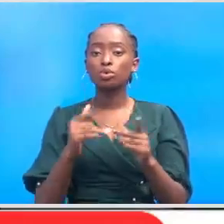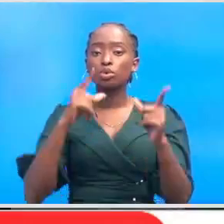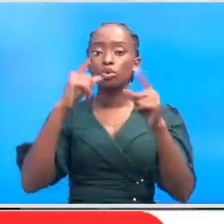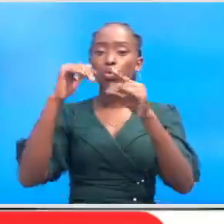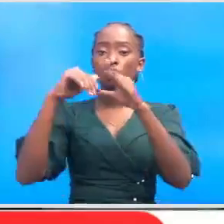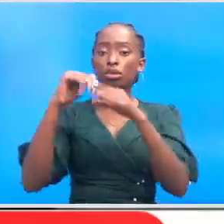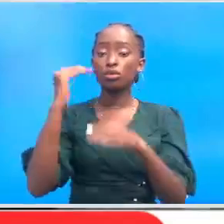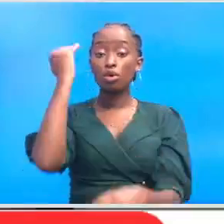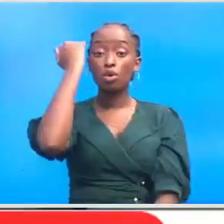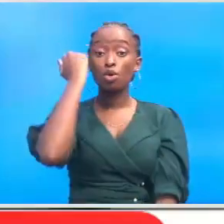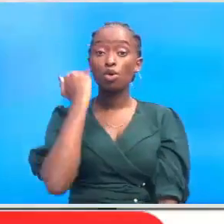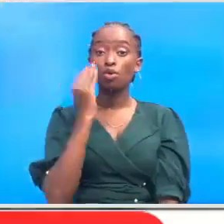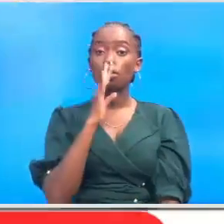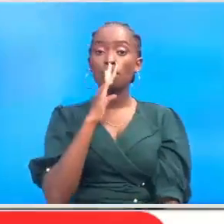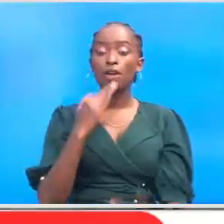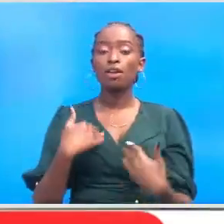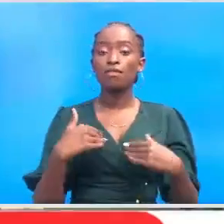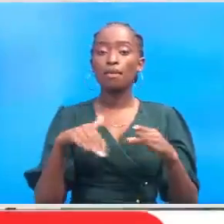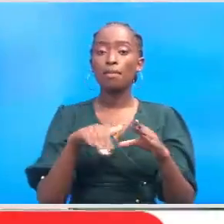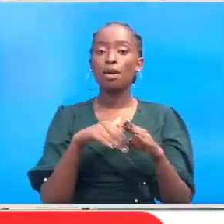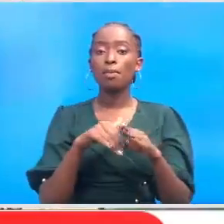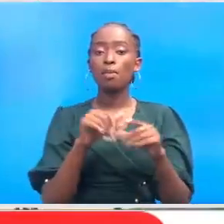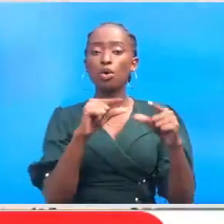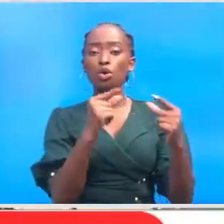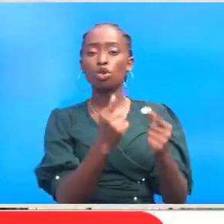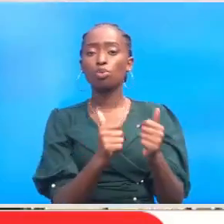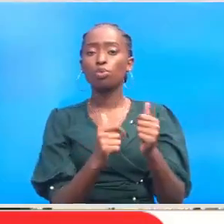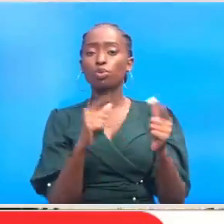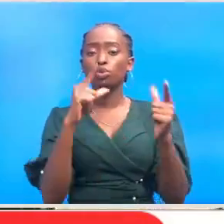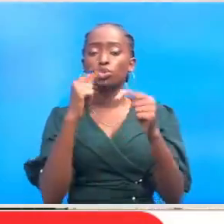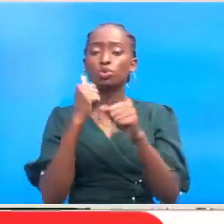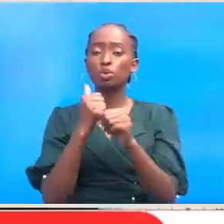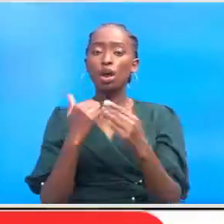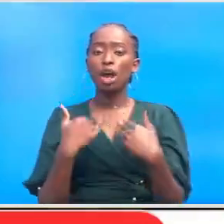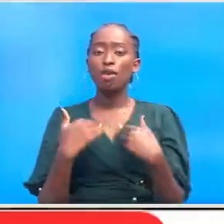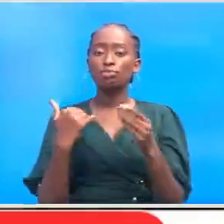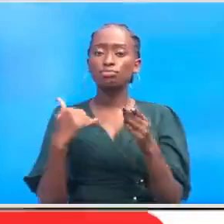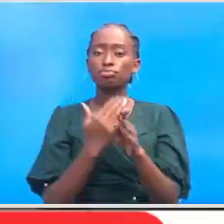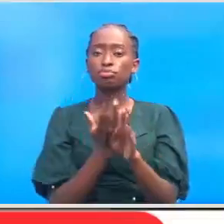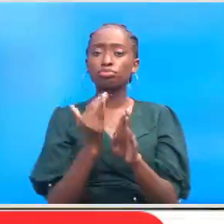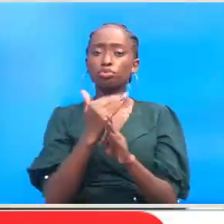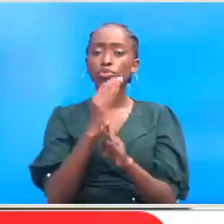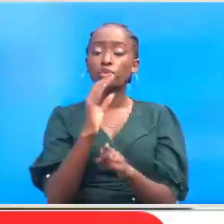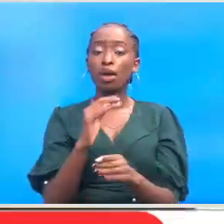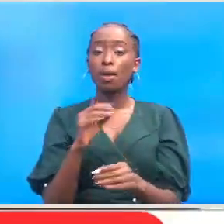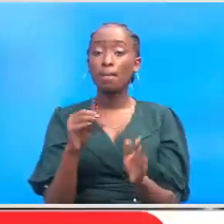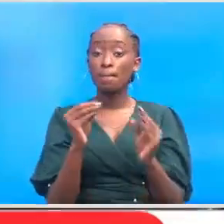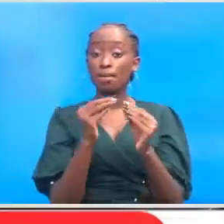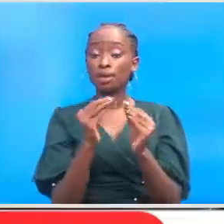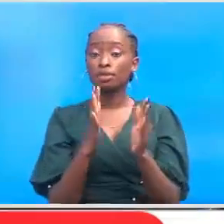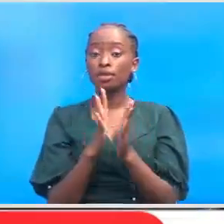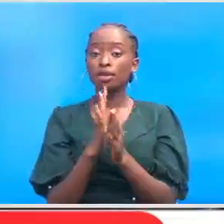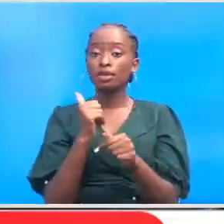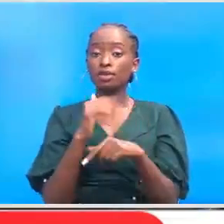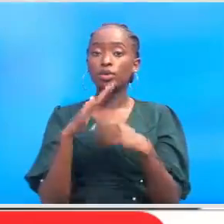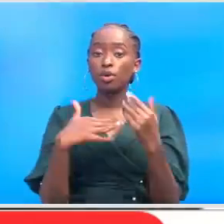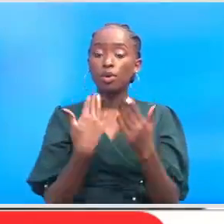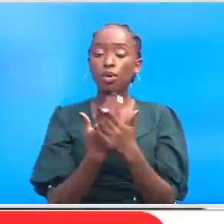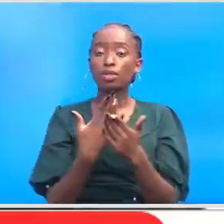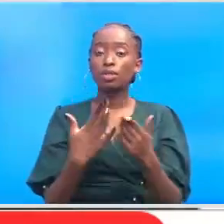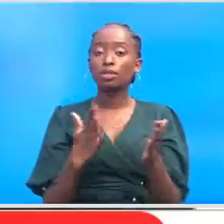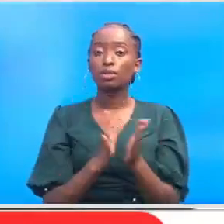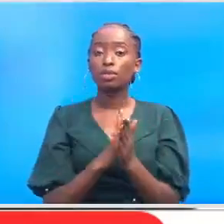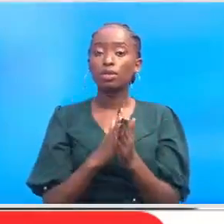for being members of an outlawed group, attending an illegal meeting, being in illegal possession of firearms and bang,